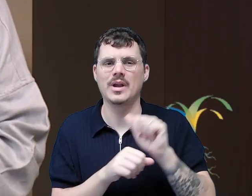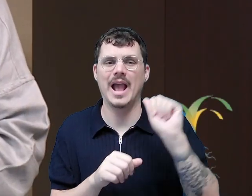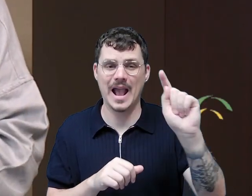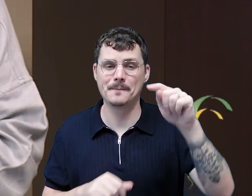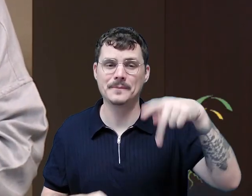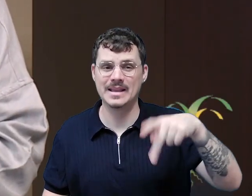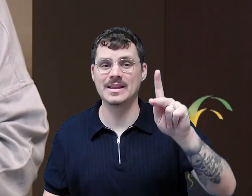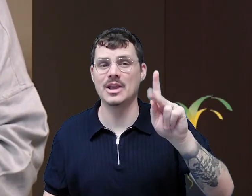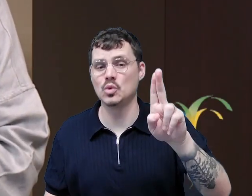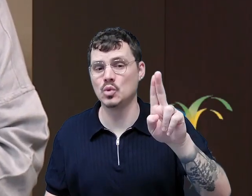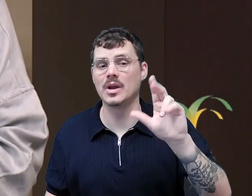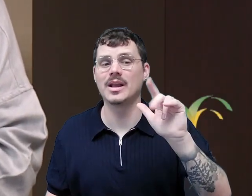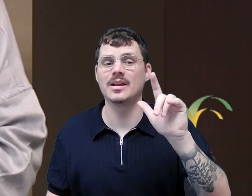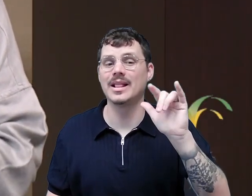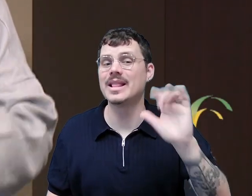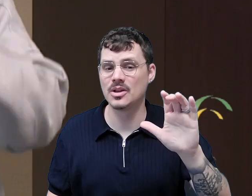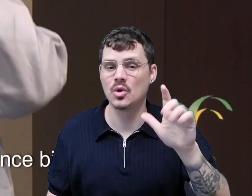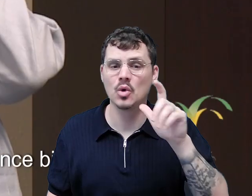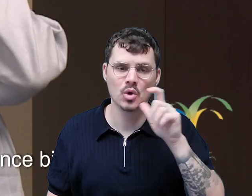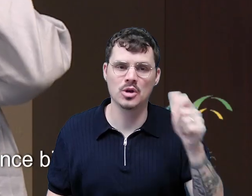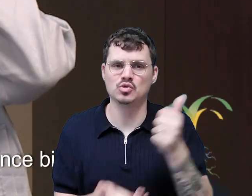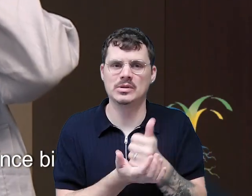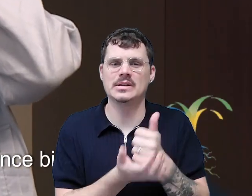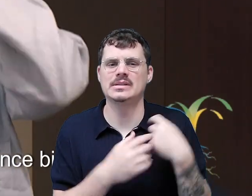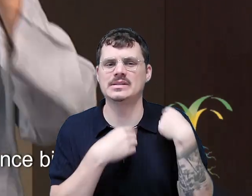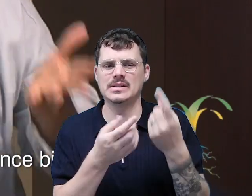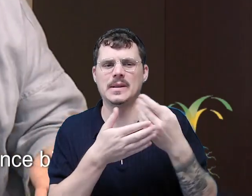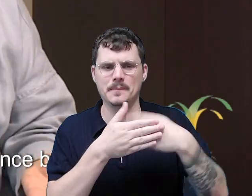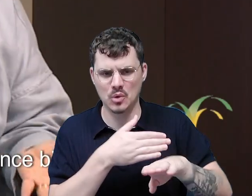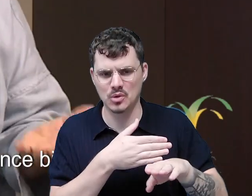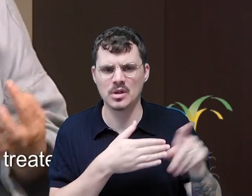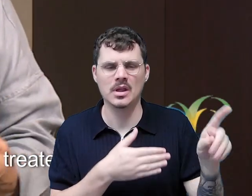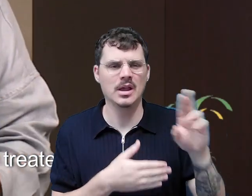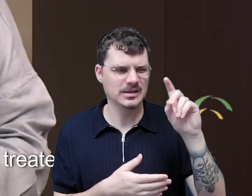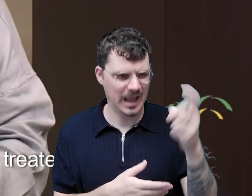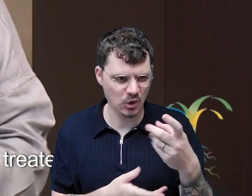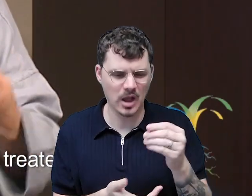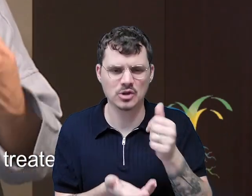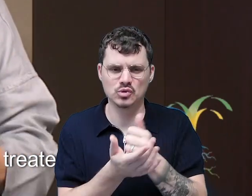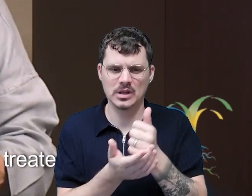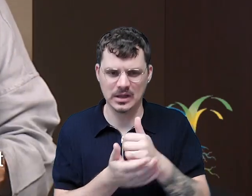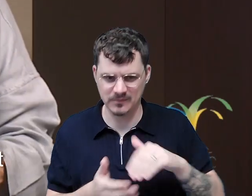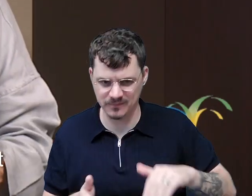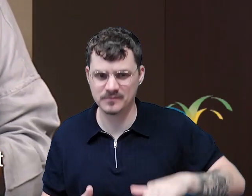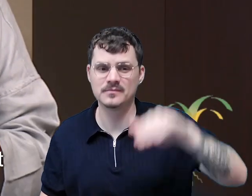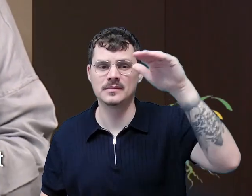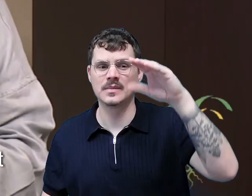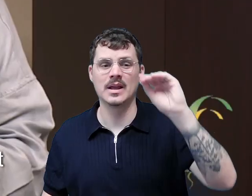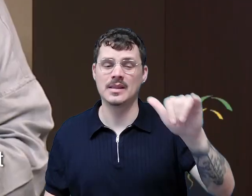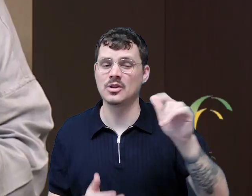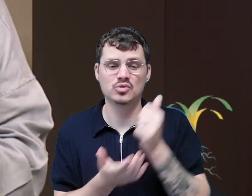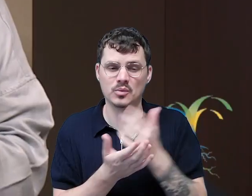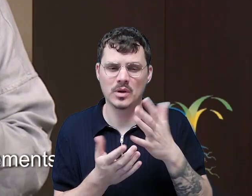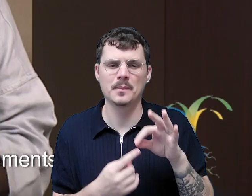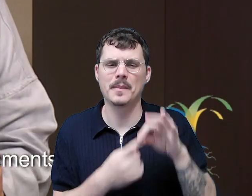school to work in a PKU clinic with people that had been treated since birth. They were diagnosed properly and treated from birth, and the